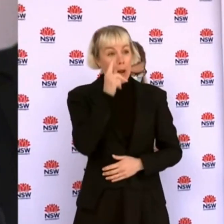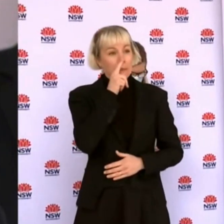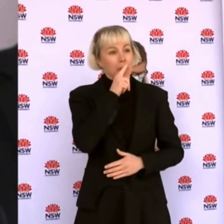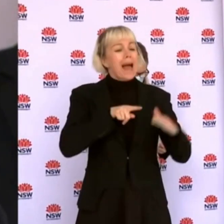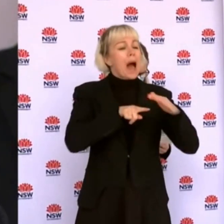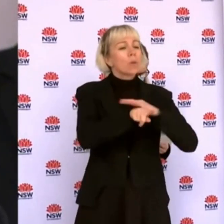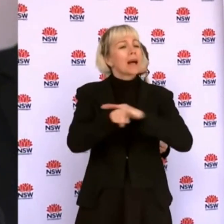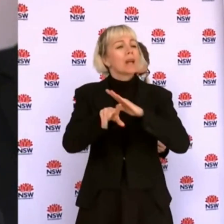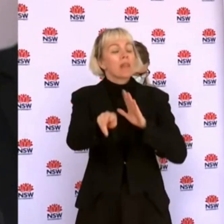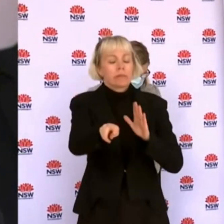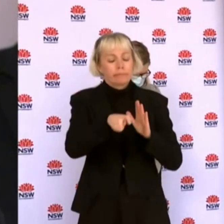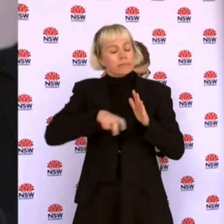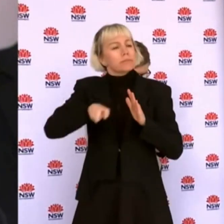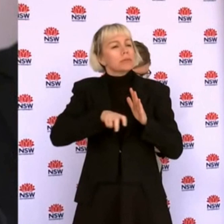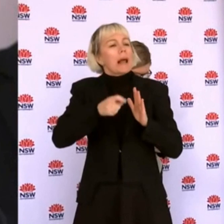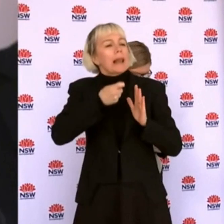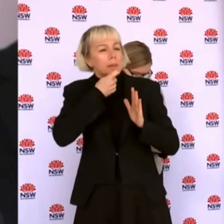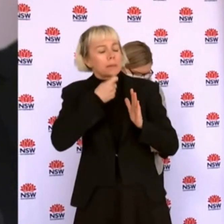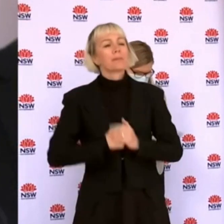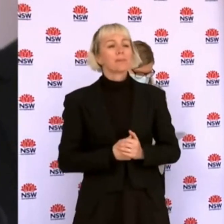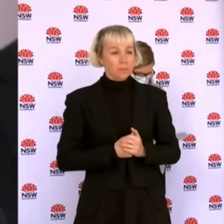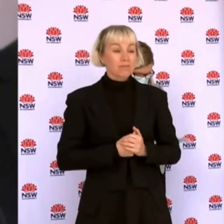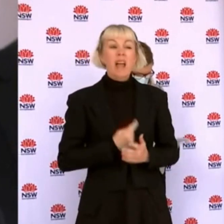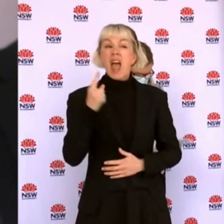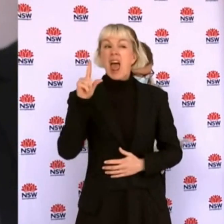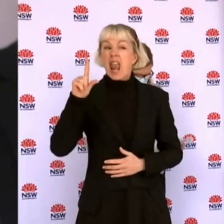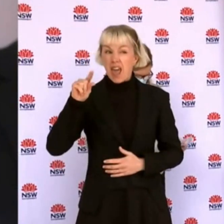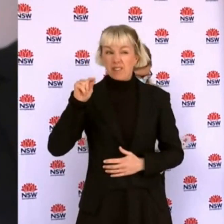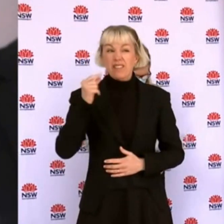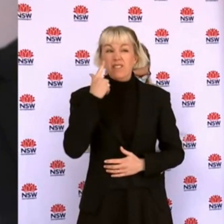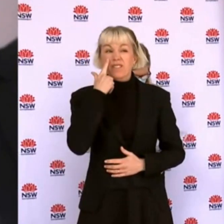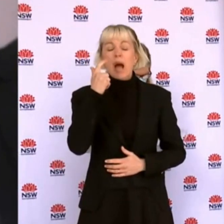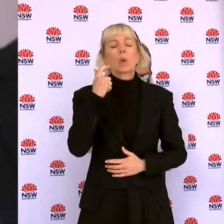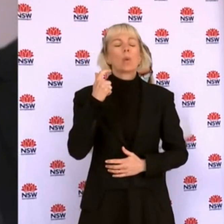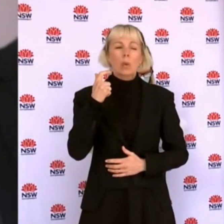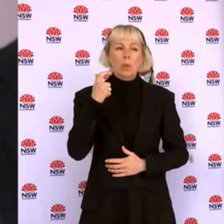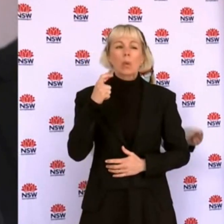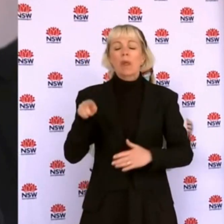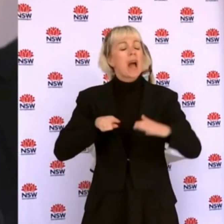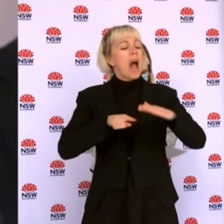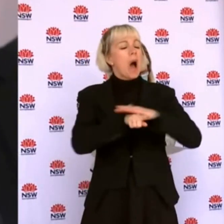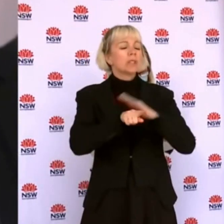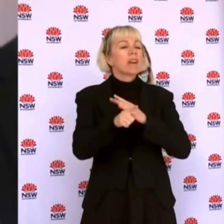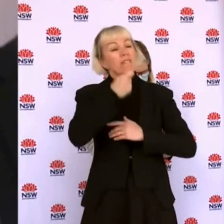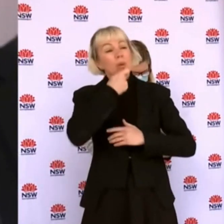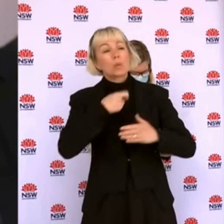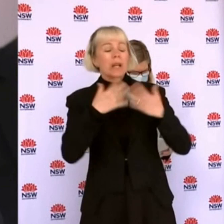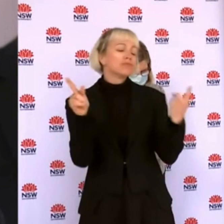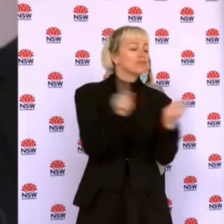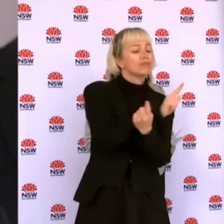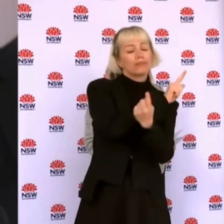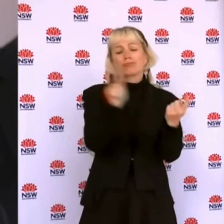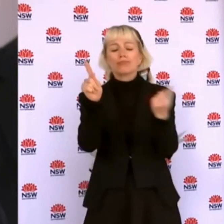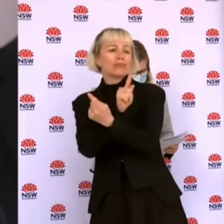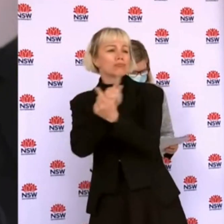for part of the time. And unfortunately, 11, we understand, had been infectious for a number of days in the community.